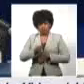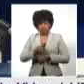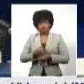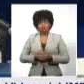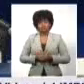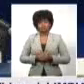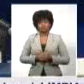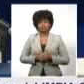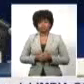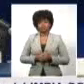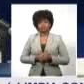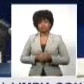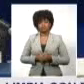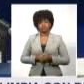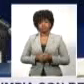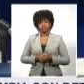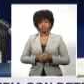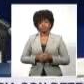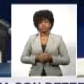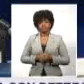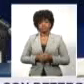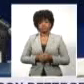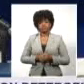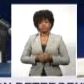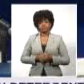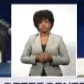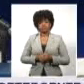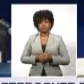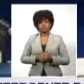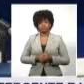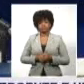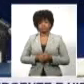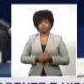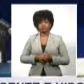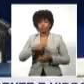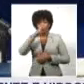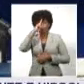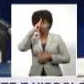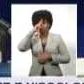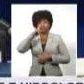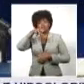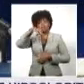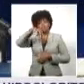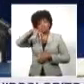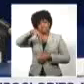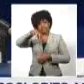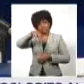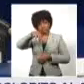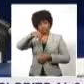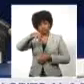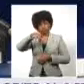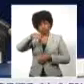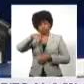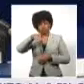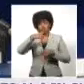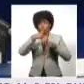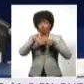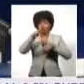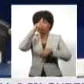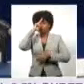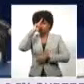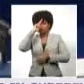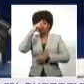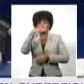183 countries reporting positive cases of COVID-19,